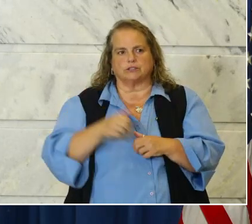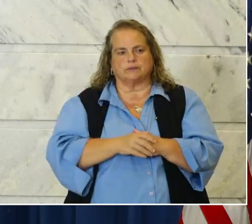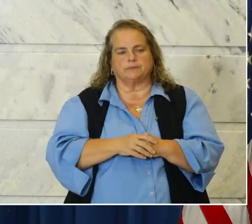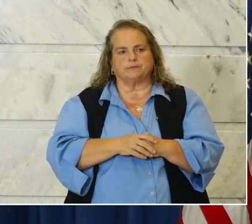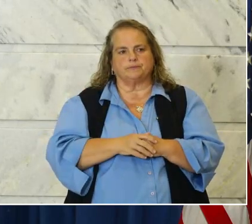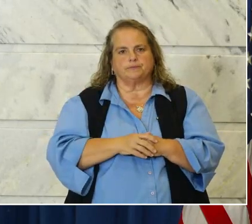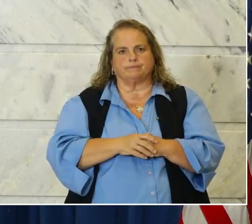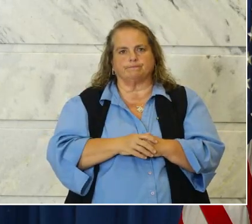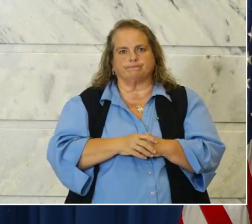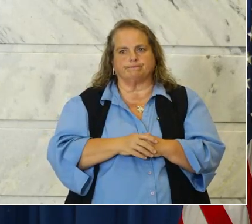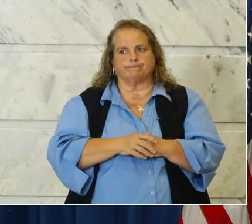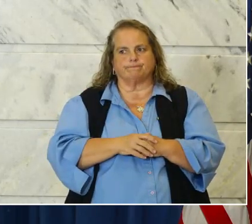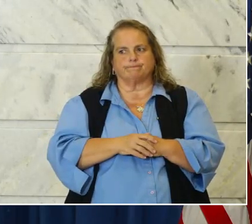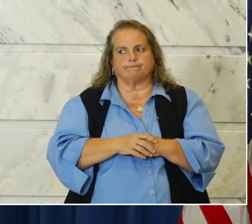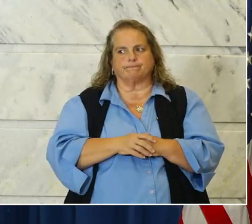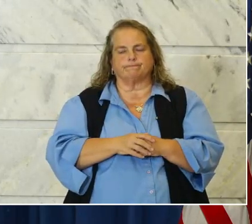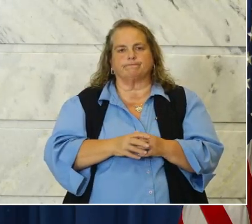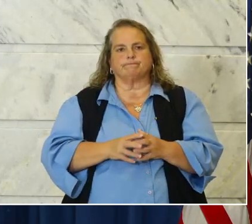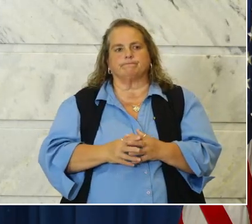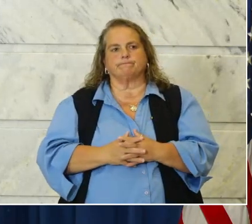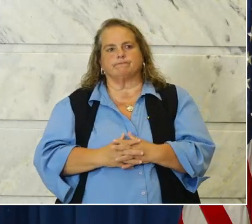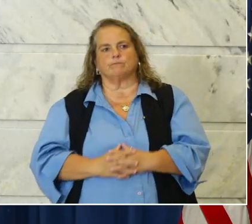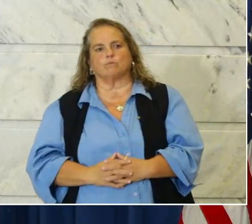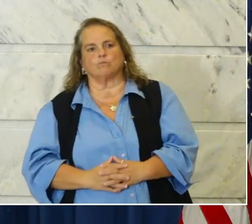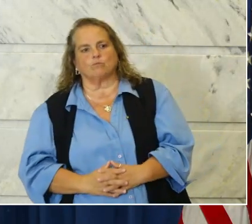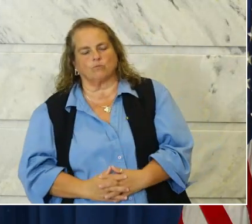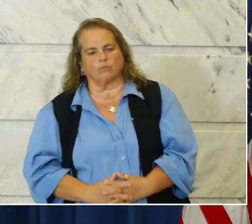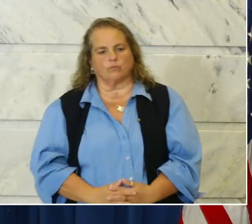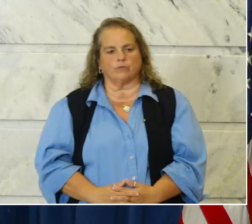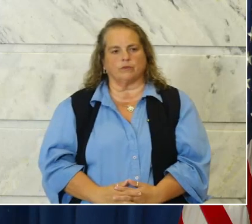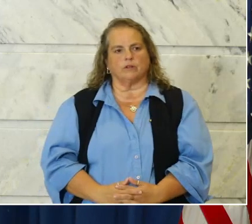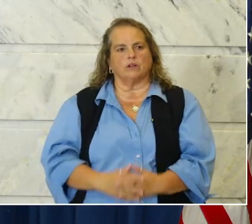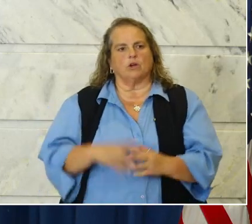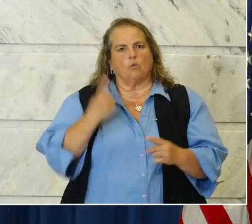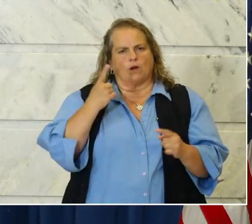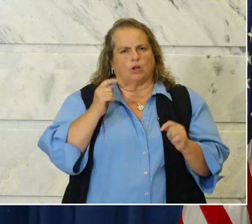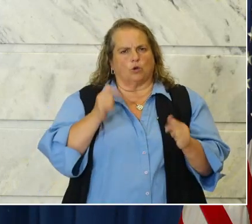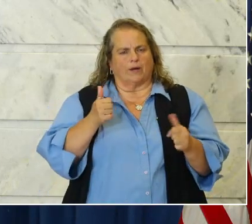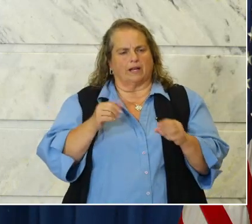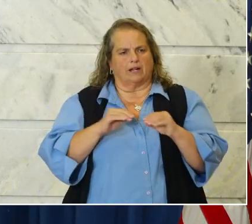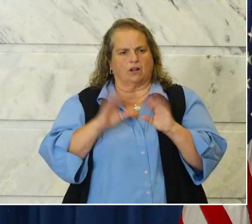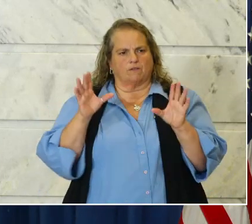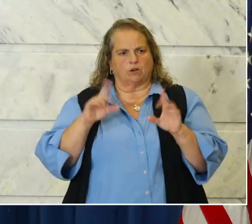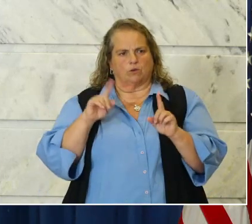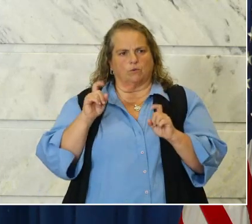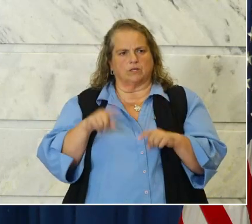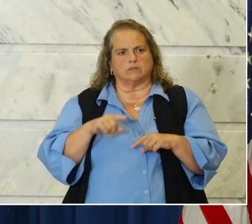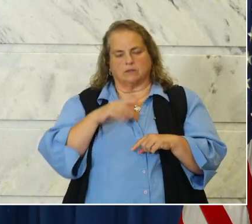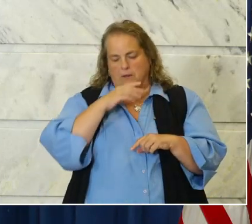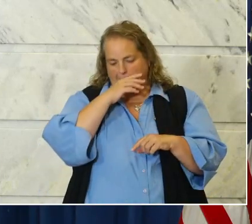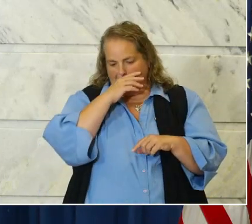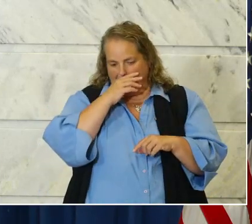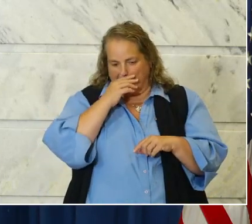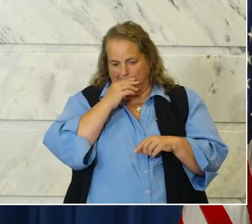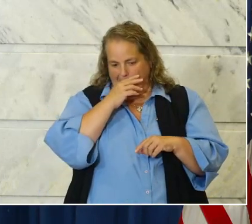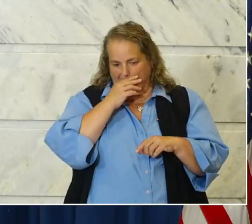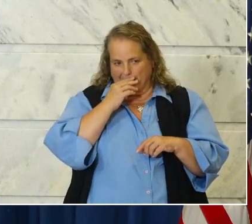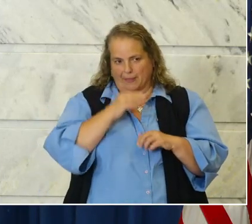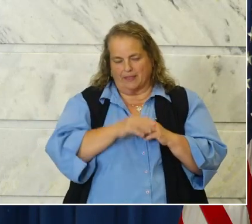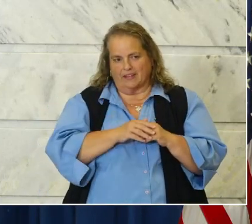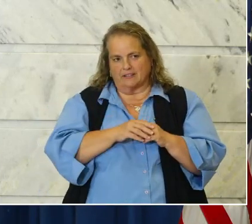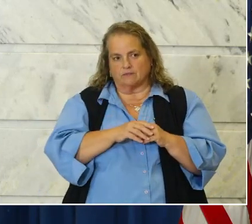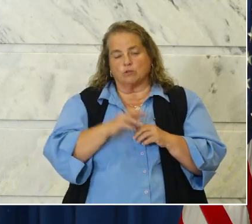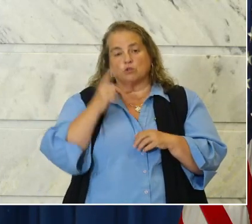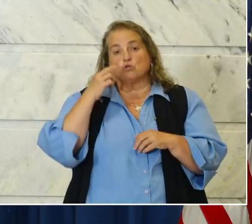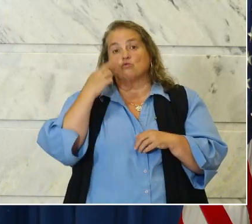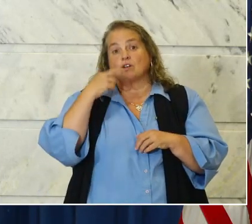considerations. One quick clarification question, and then I guess another question. So basically, I think the